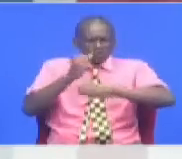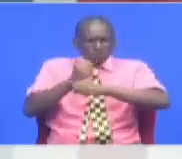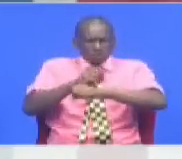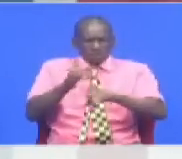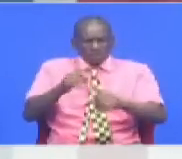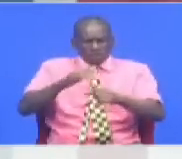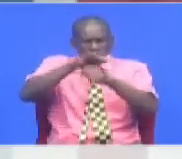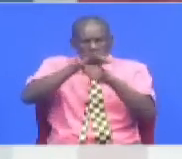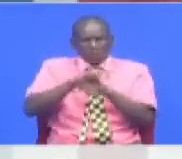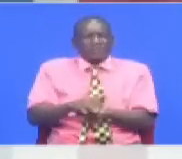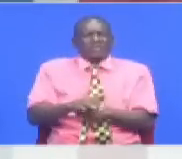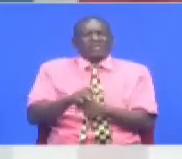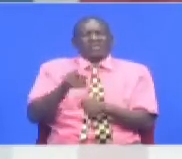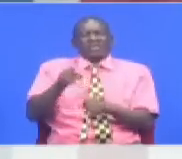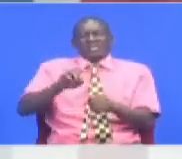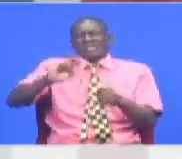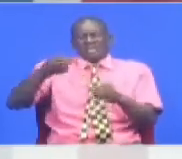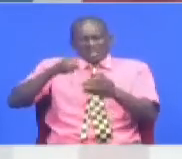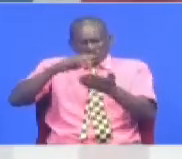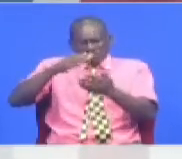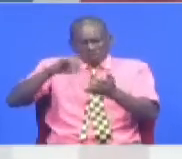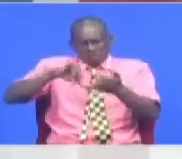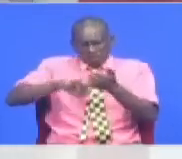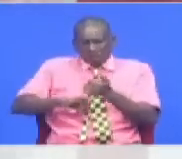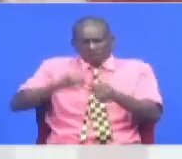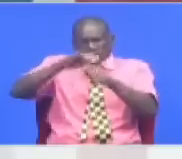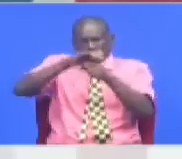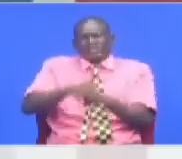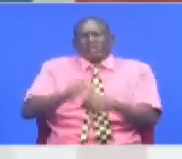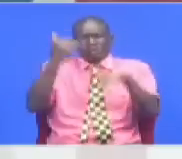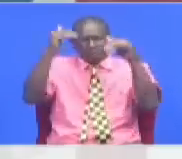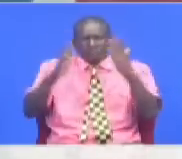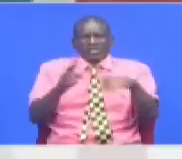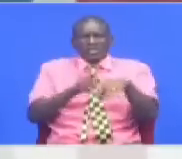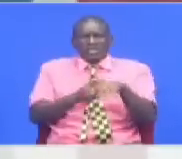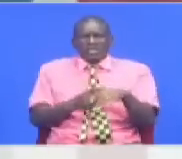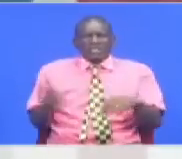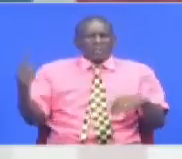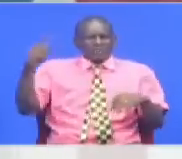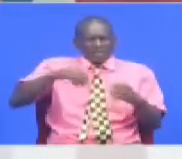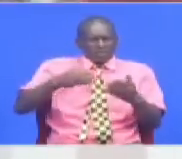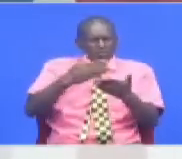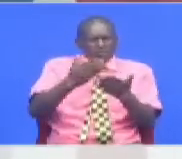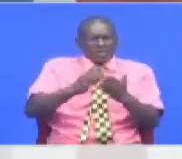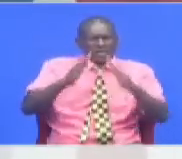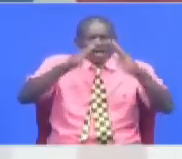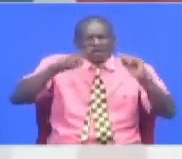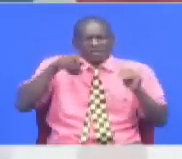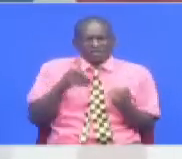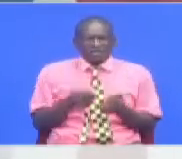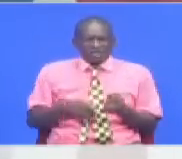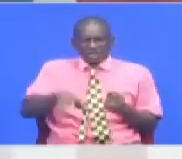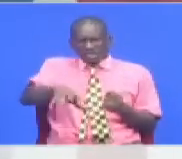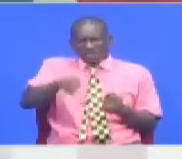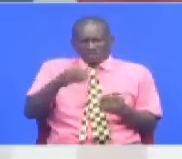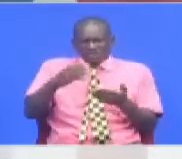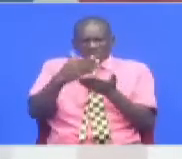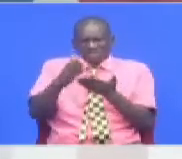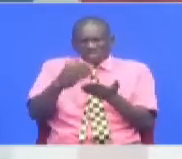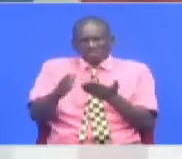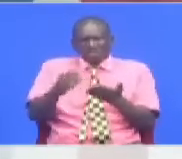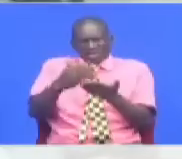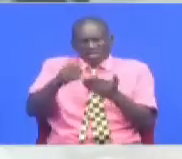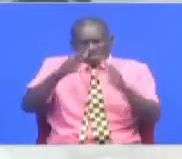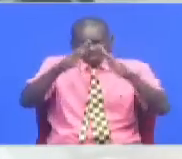mistreat in a way. So even when he came to look for this house, he just got this house just to get peace from